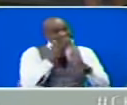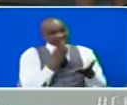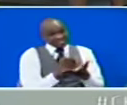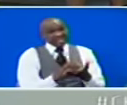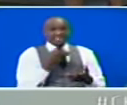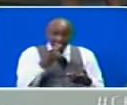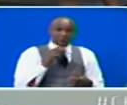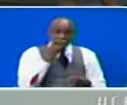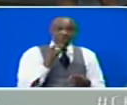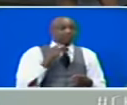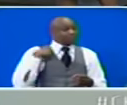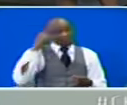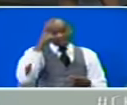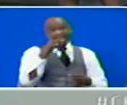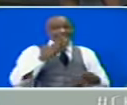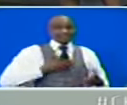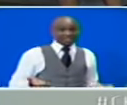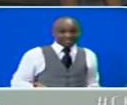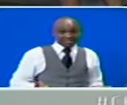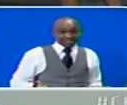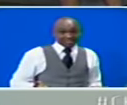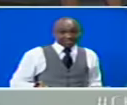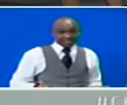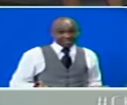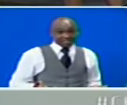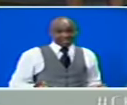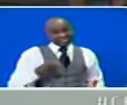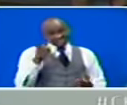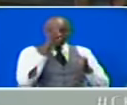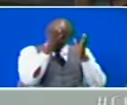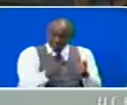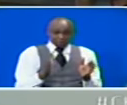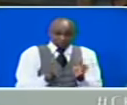even I would think that was me. Shundu